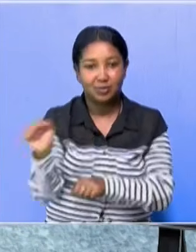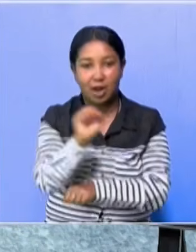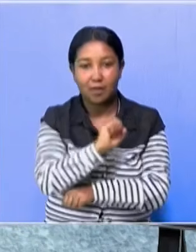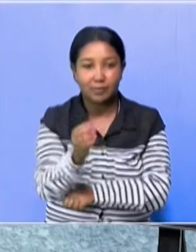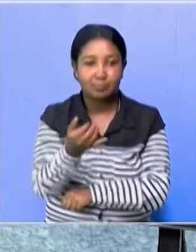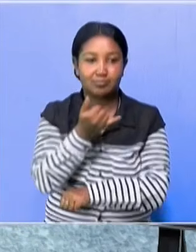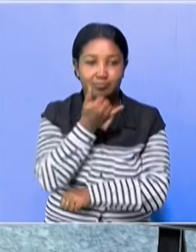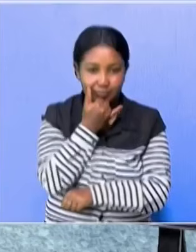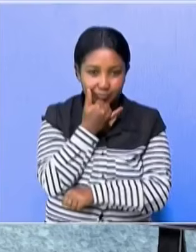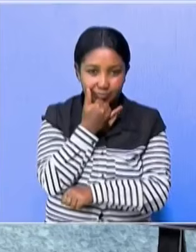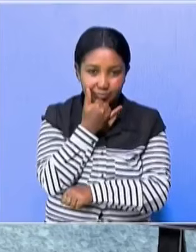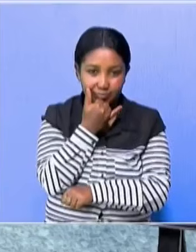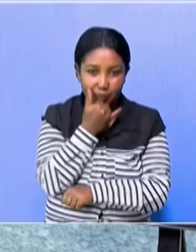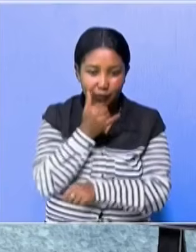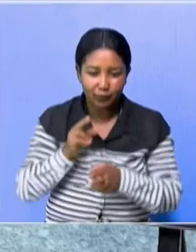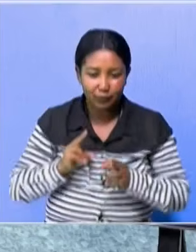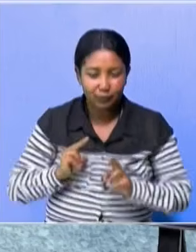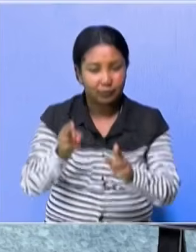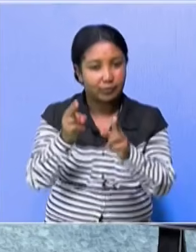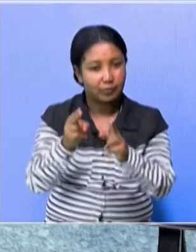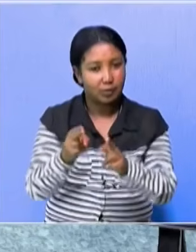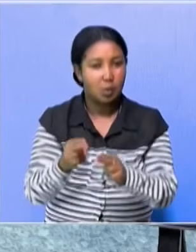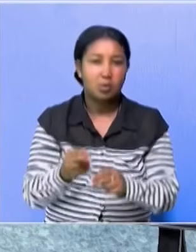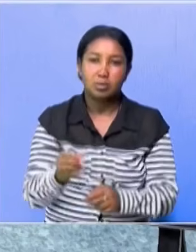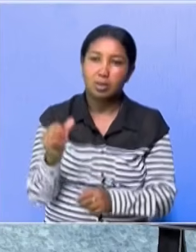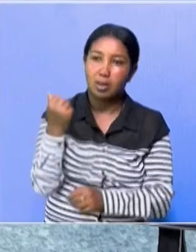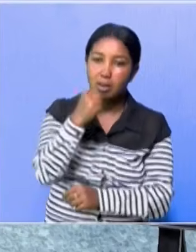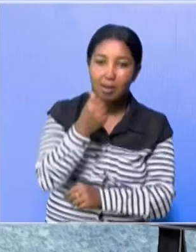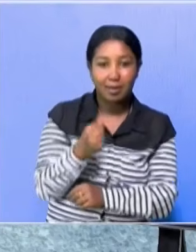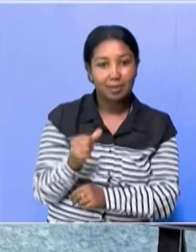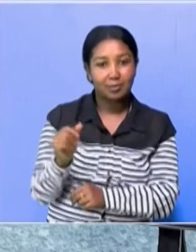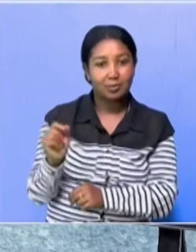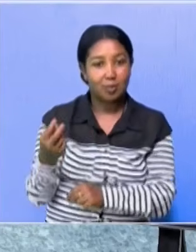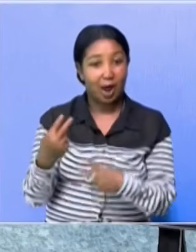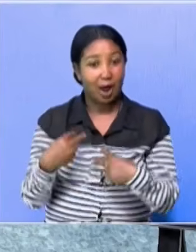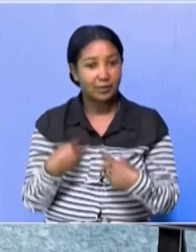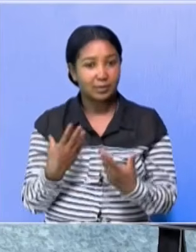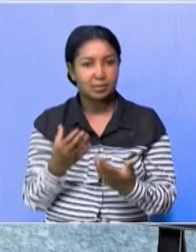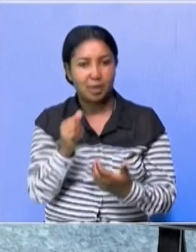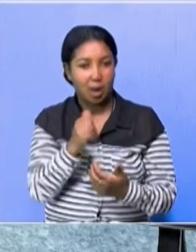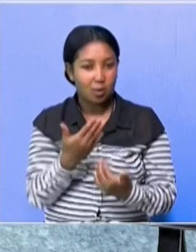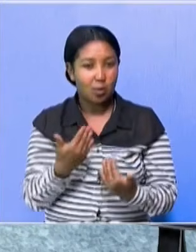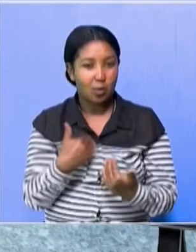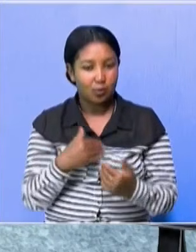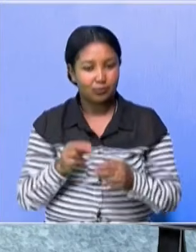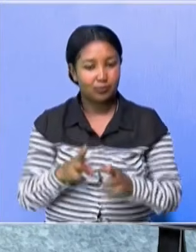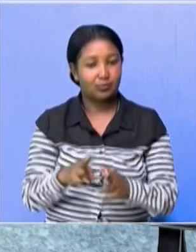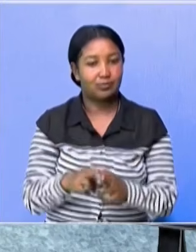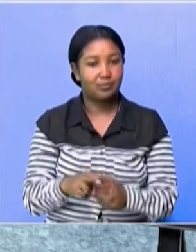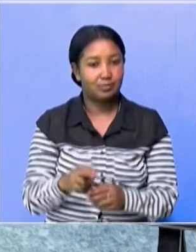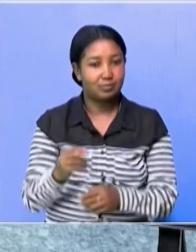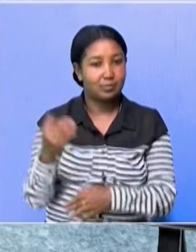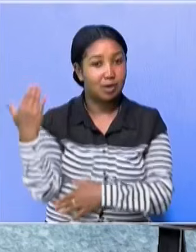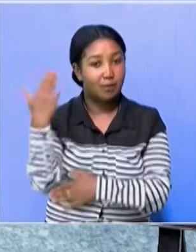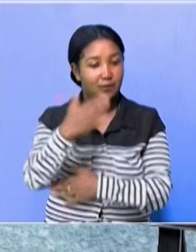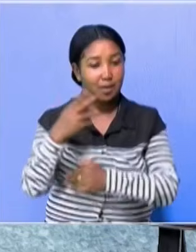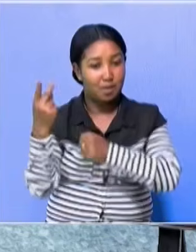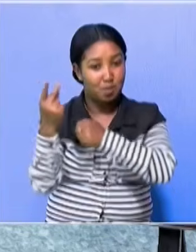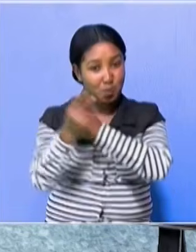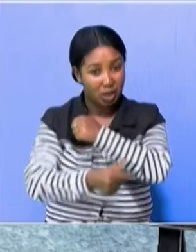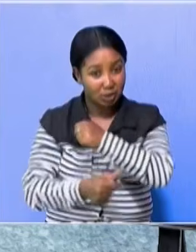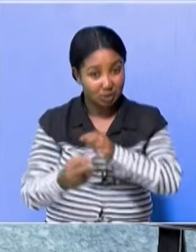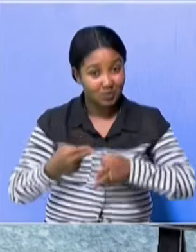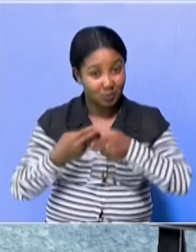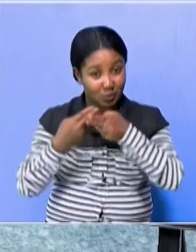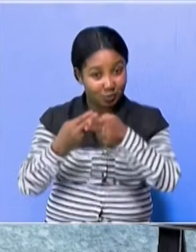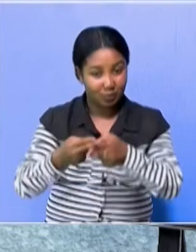car with just drinking or having something, alcohol. So he's fined by traffic man.